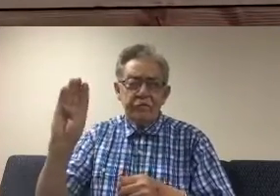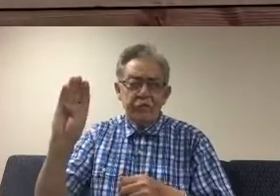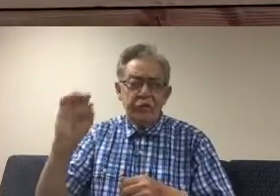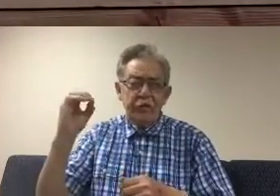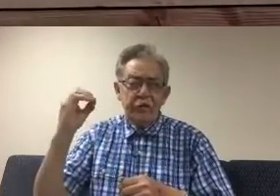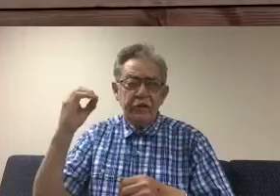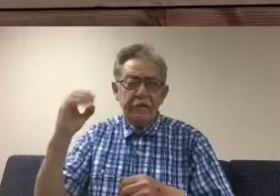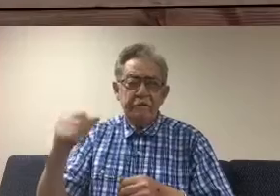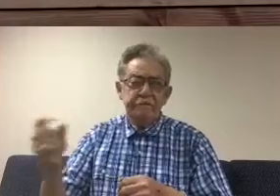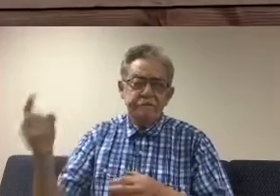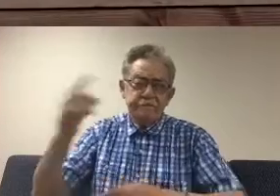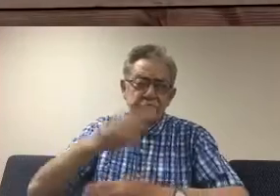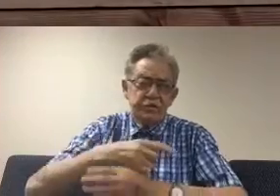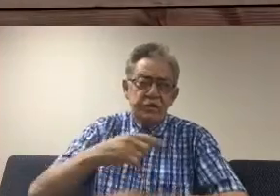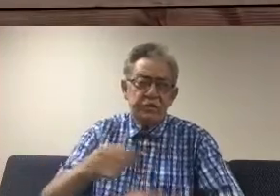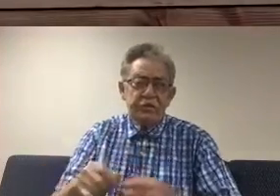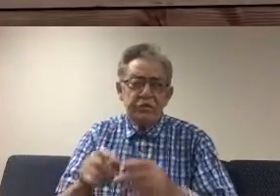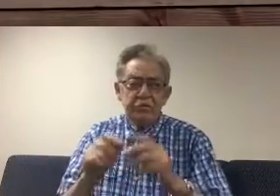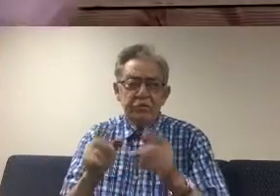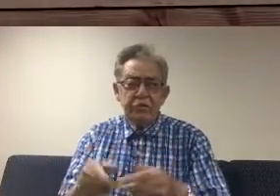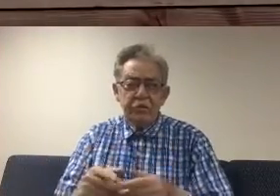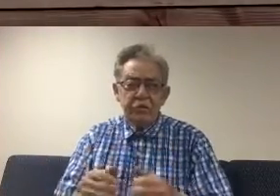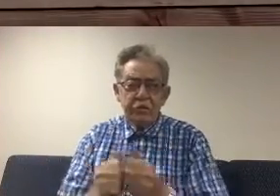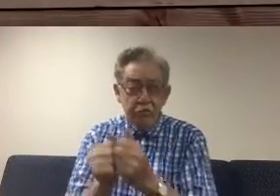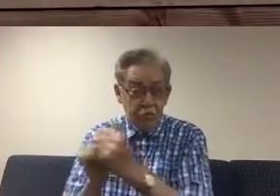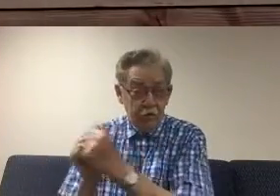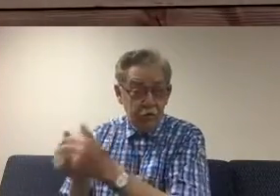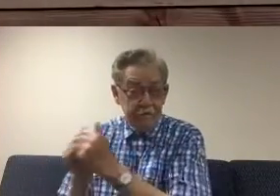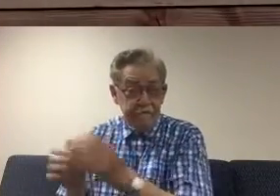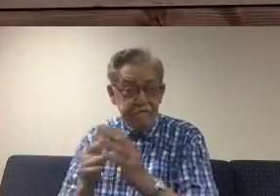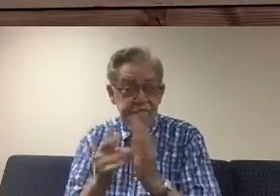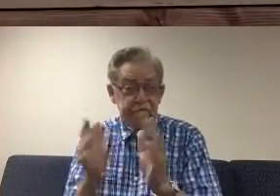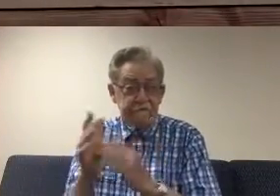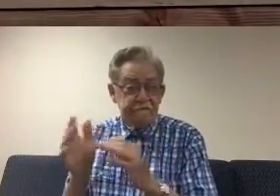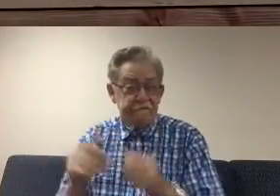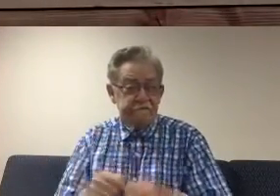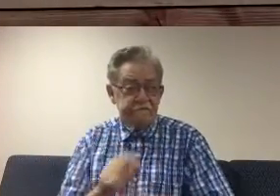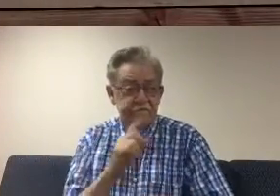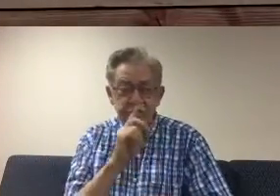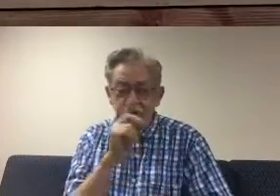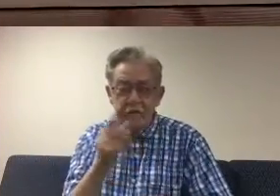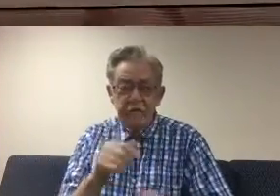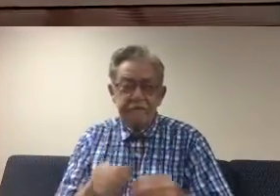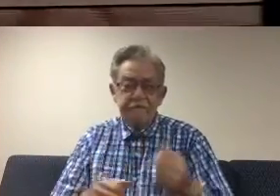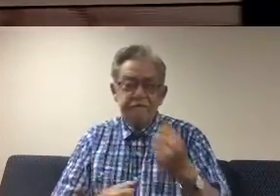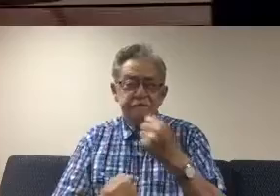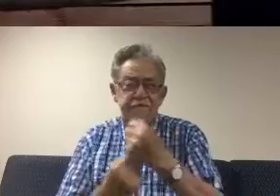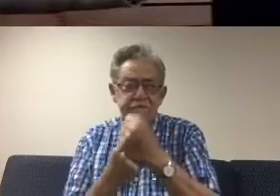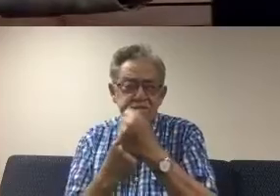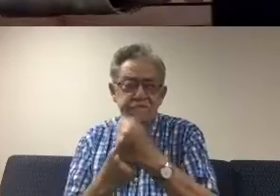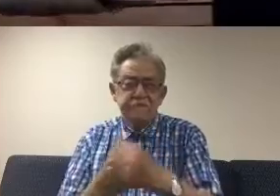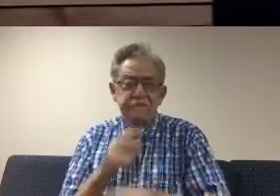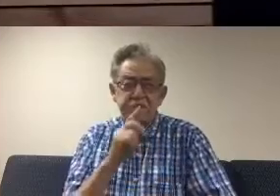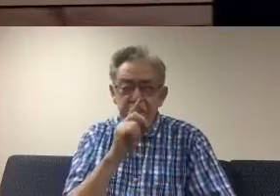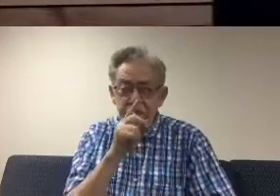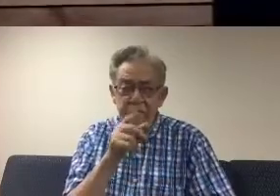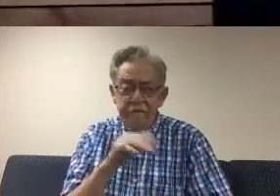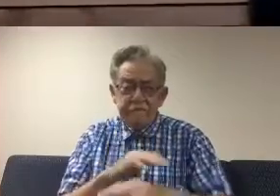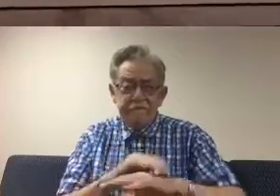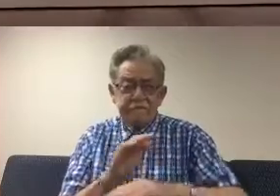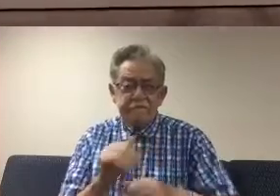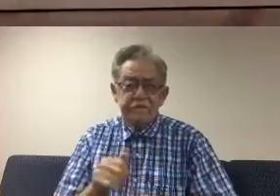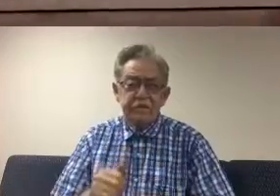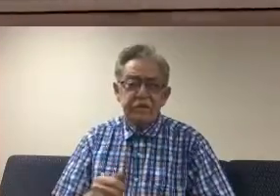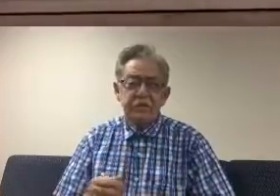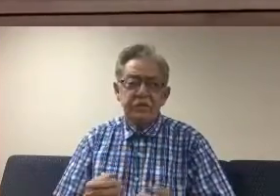this going. Let's see how far this goes. No, they had a reality to base their truth on. It's the